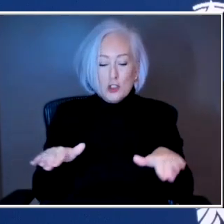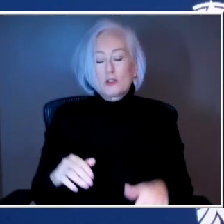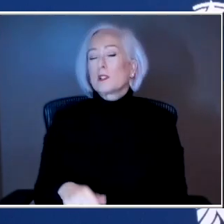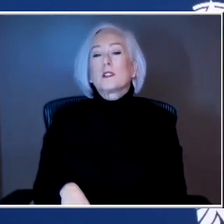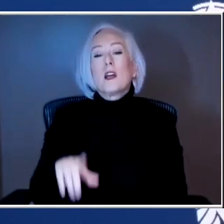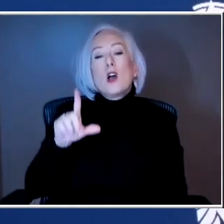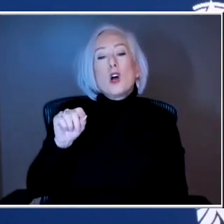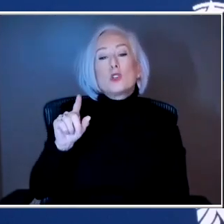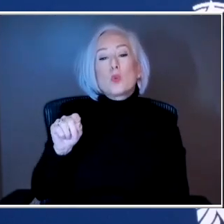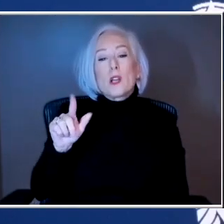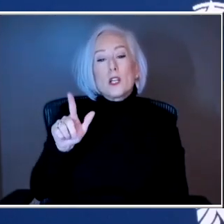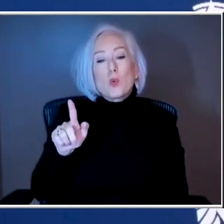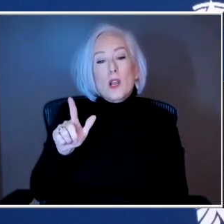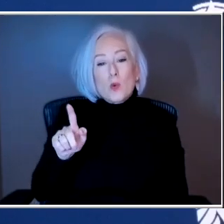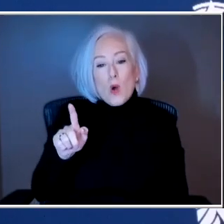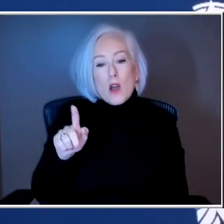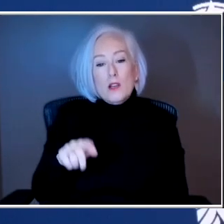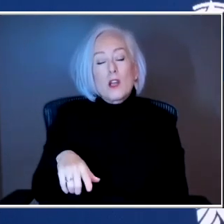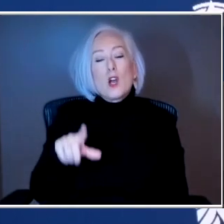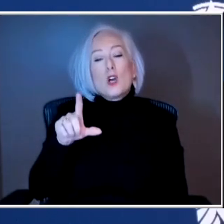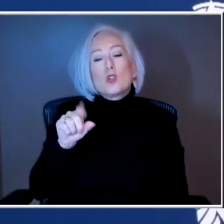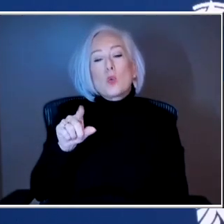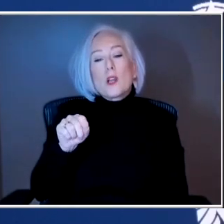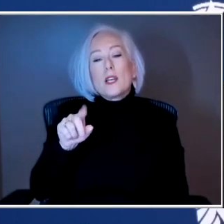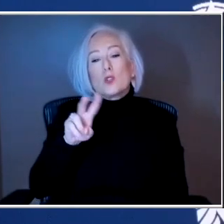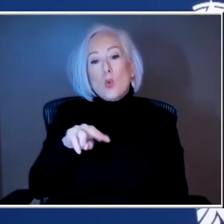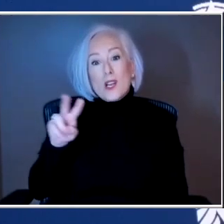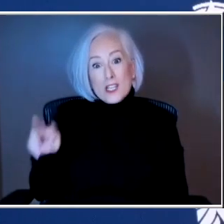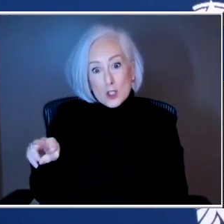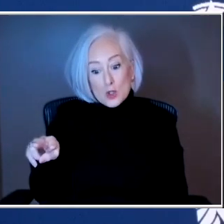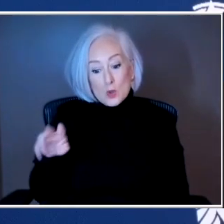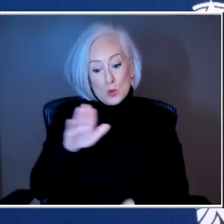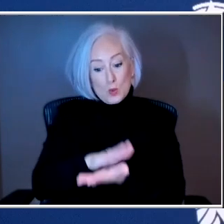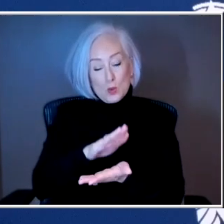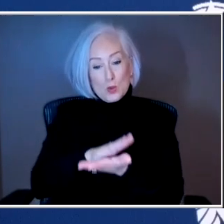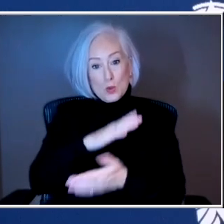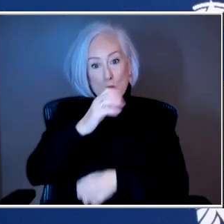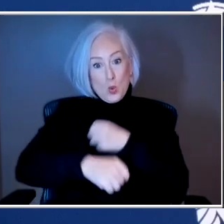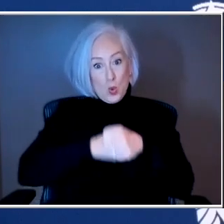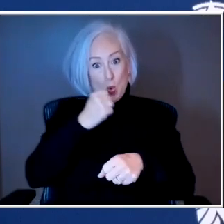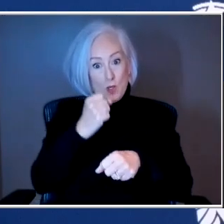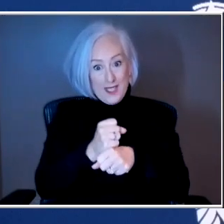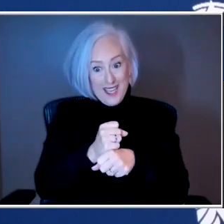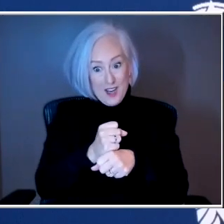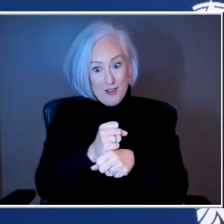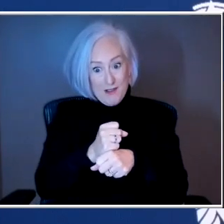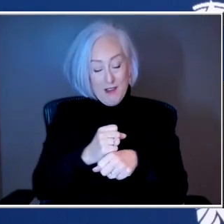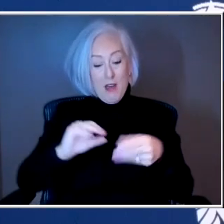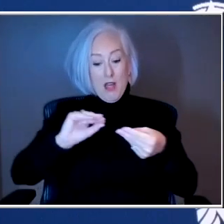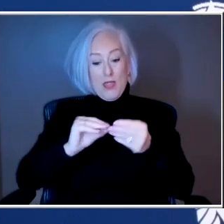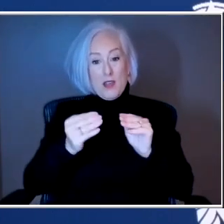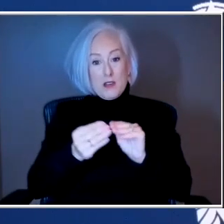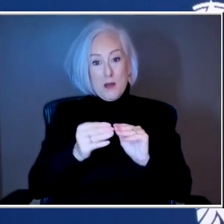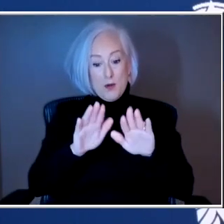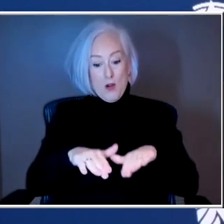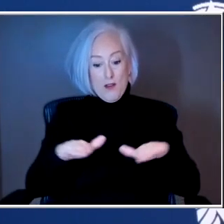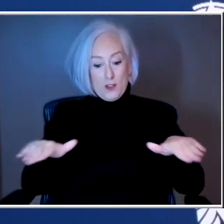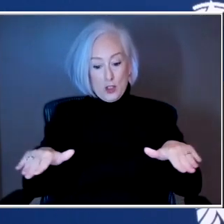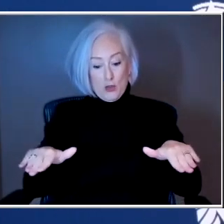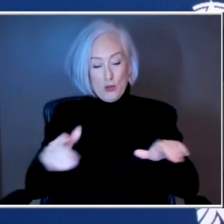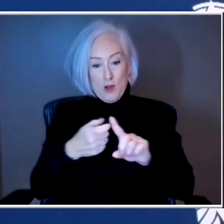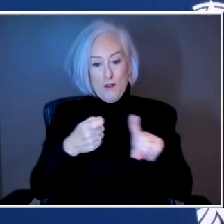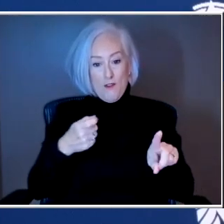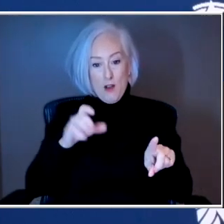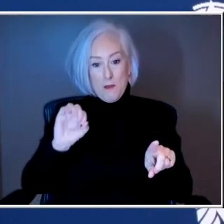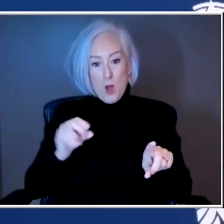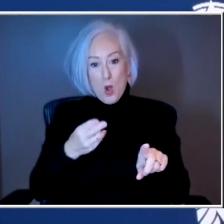2021-2022 school year, the amount of coverage of children in that Ohio area was only